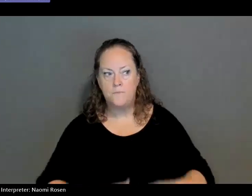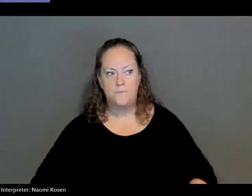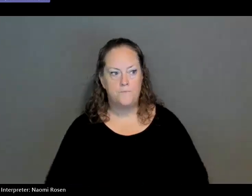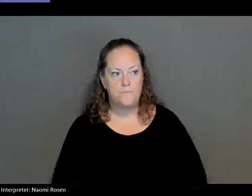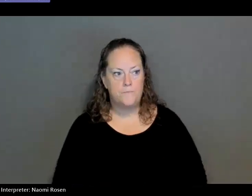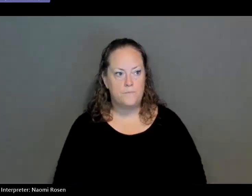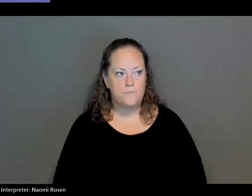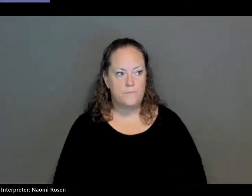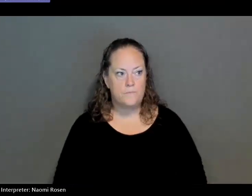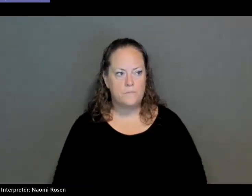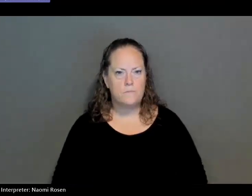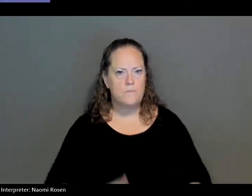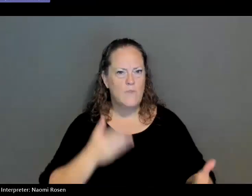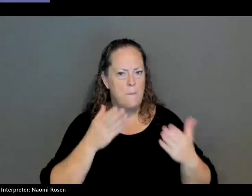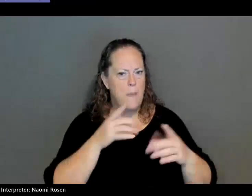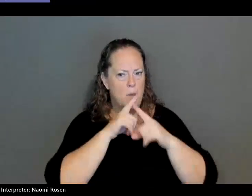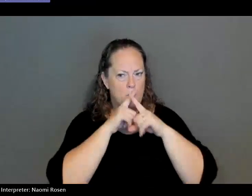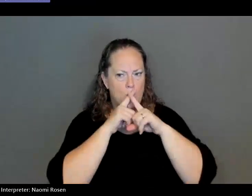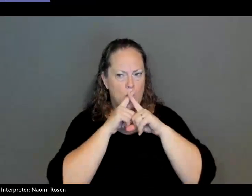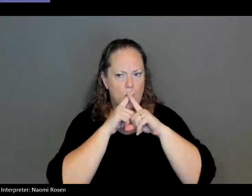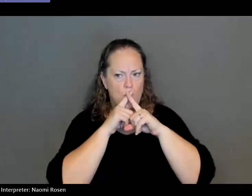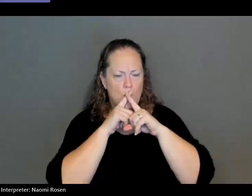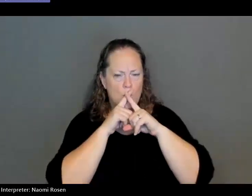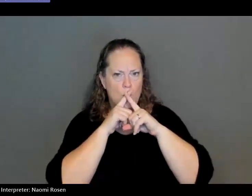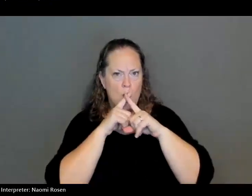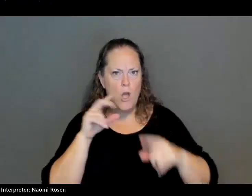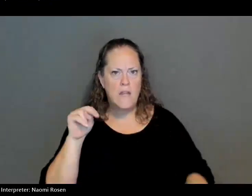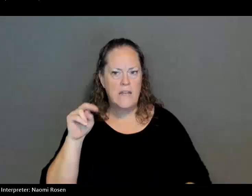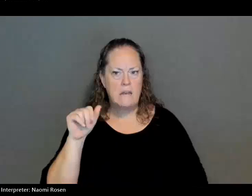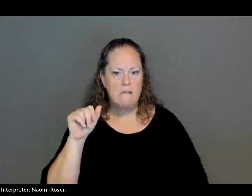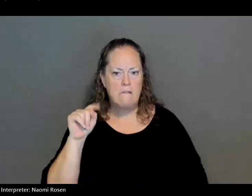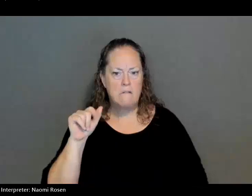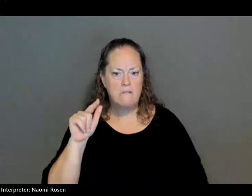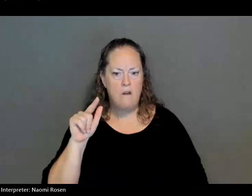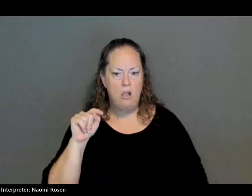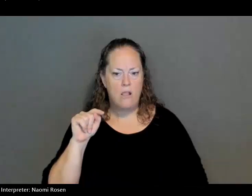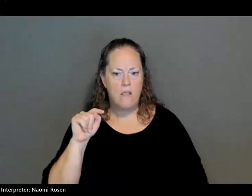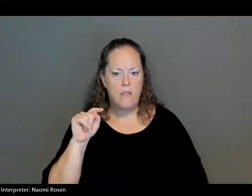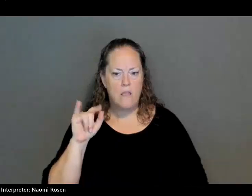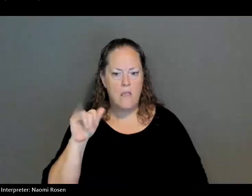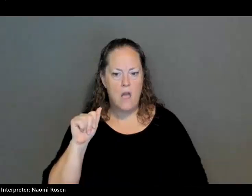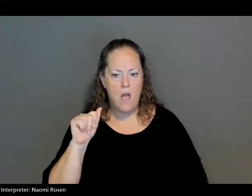You might be on mute, Natalia Lugai.